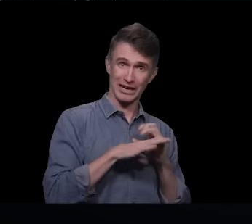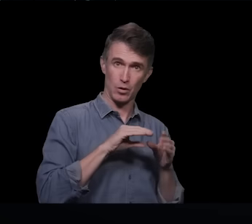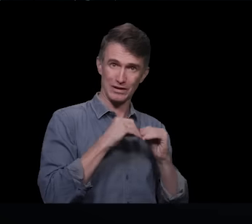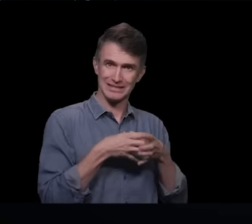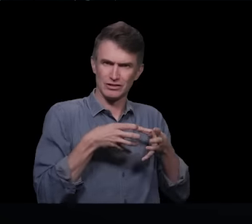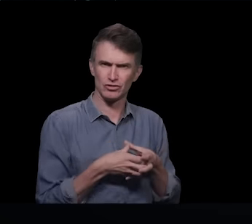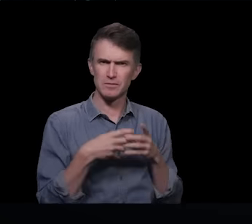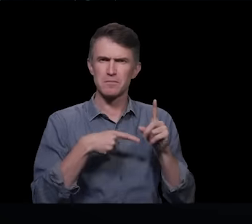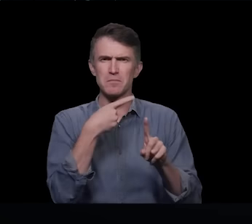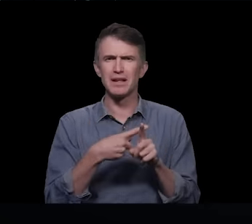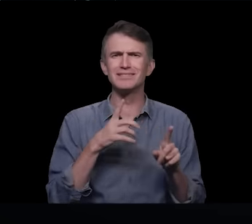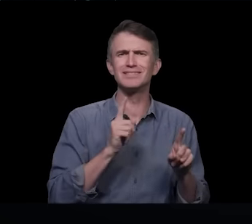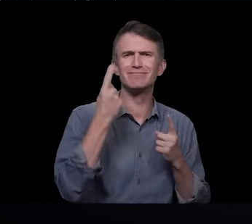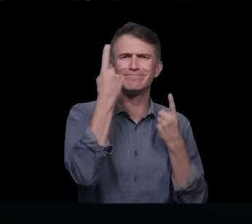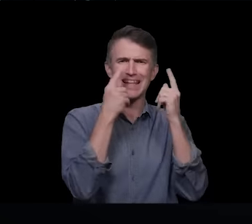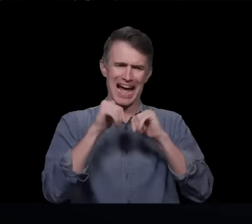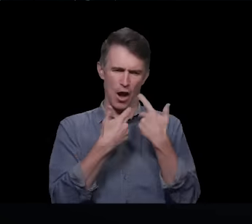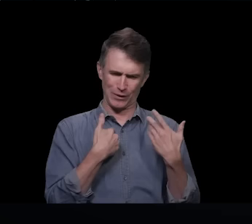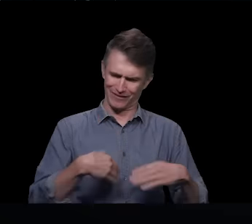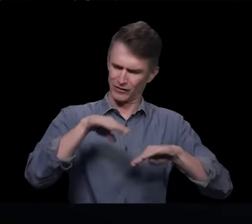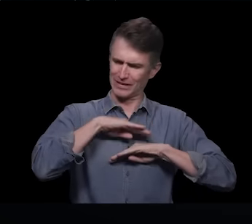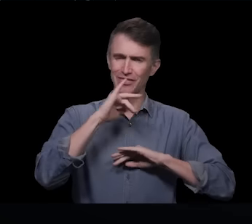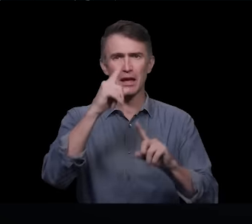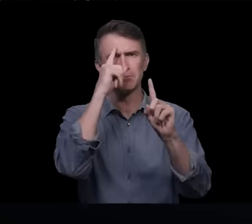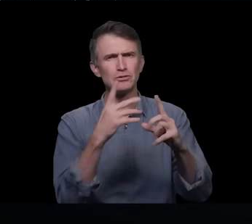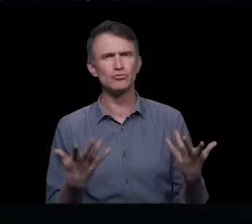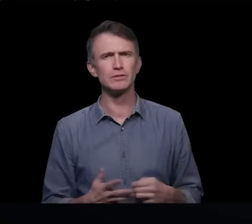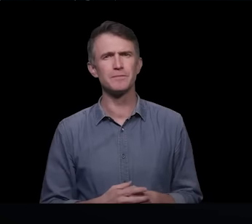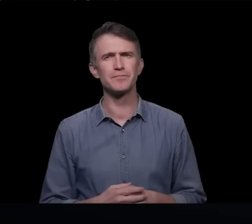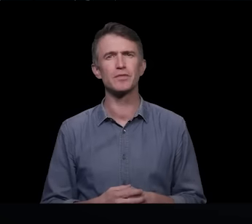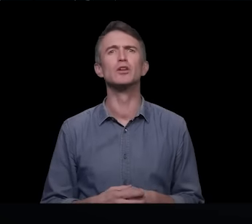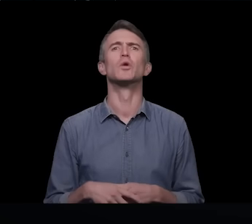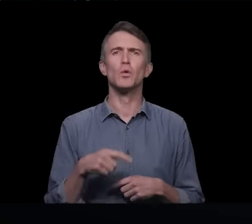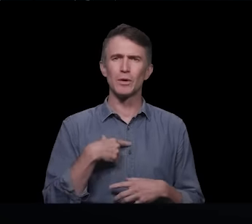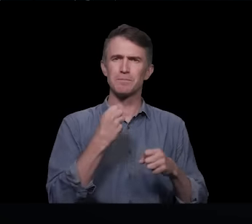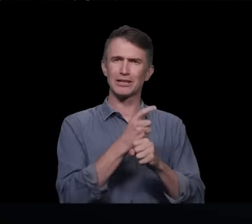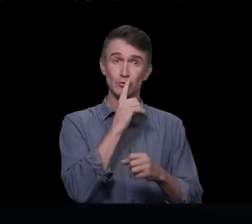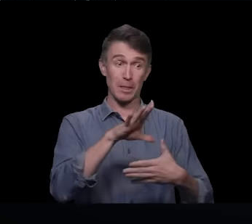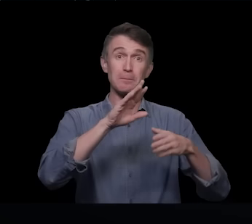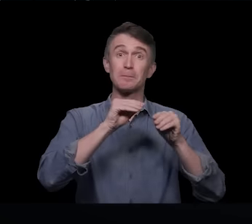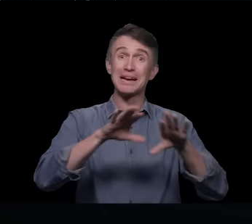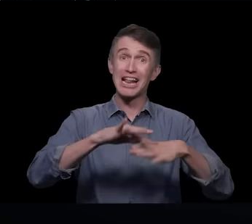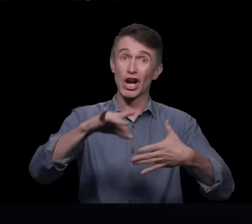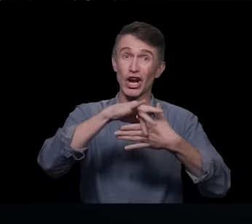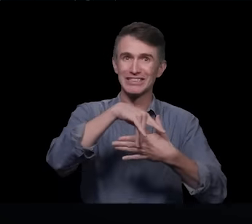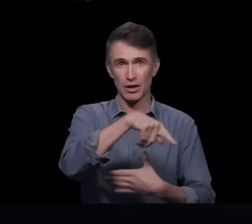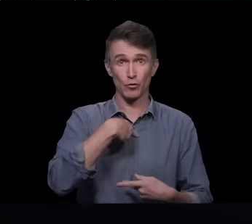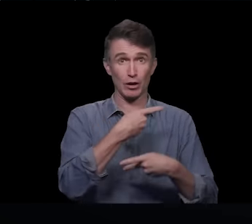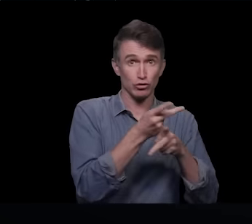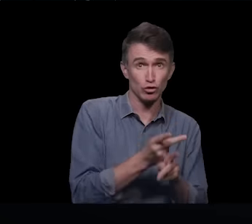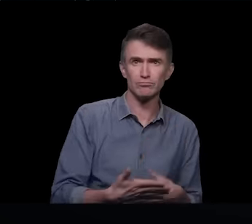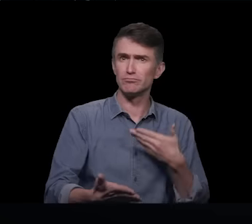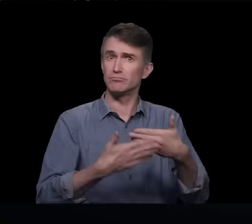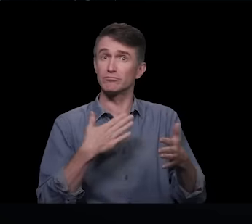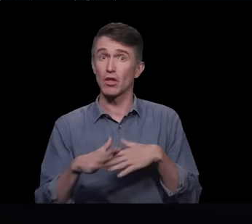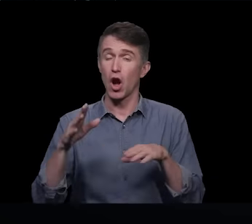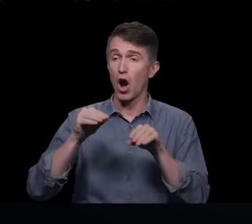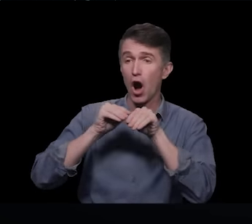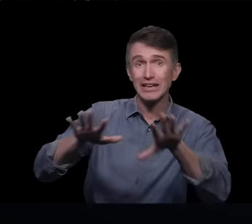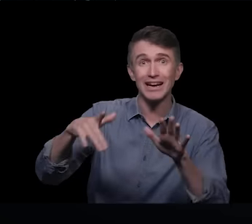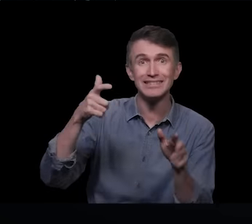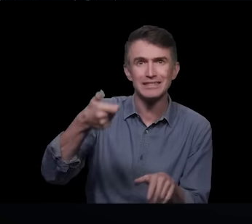marketing organization, one of the ways we'll fulfill our mission is by ensuring that the visual media content we produce, whether